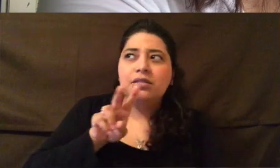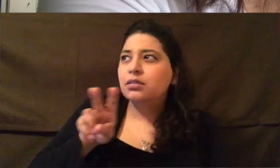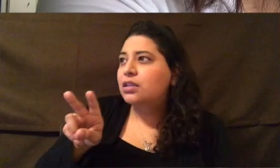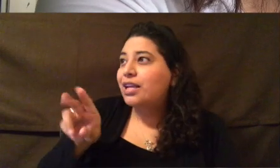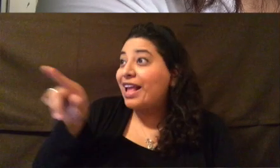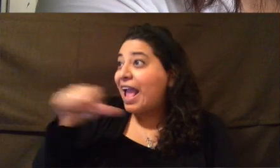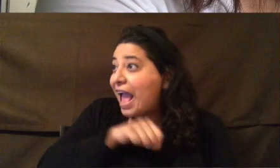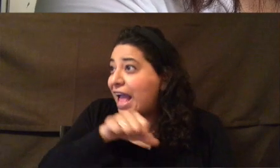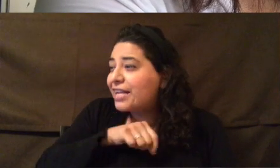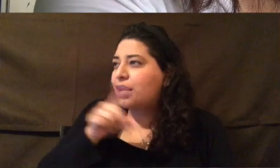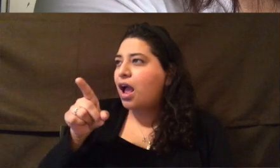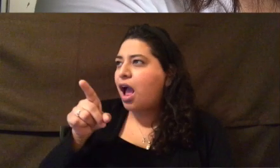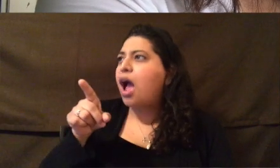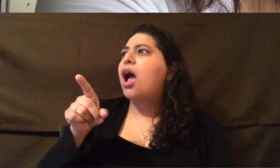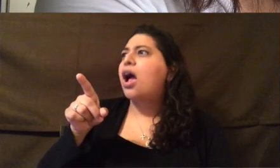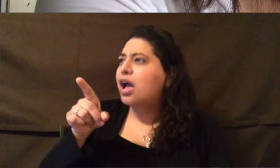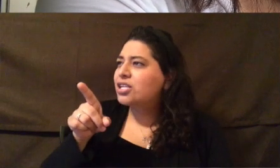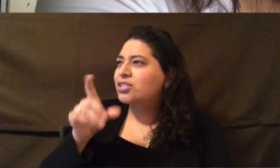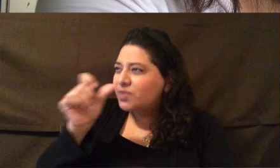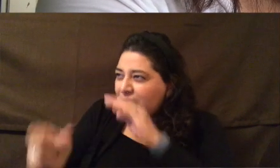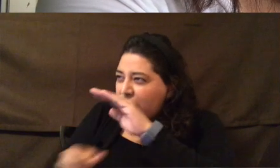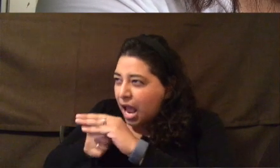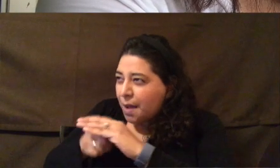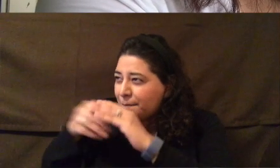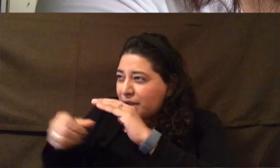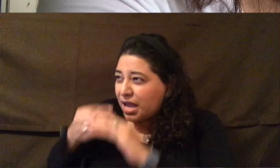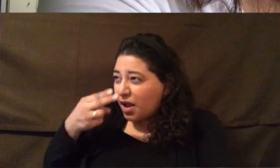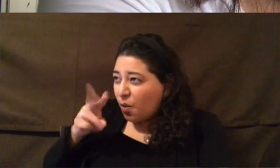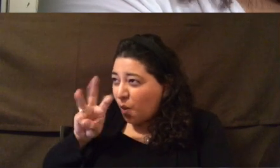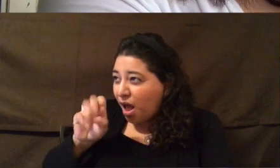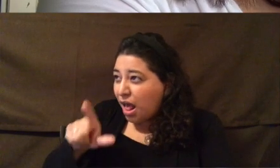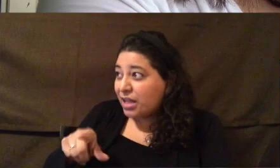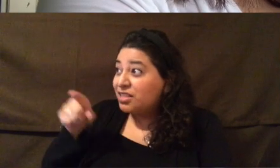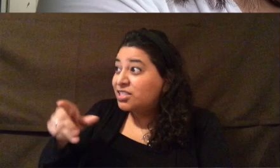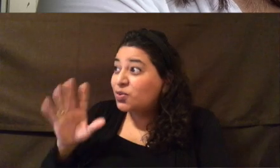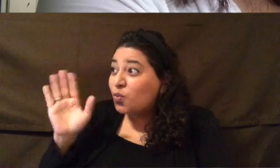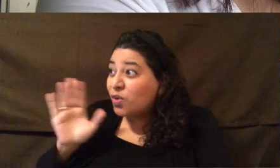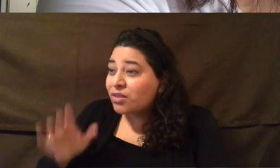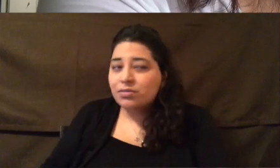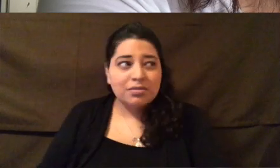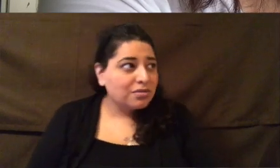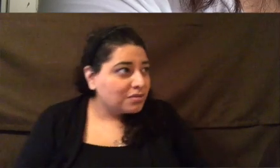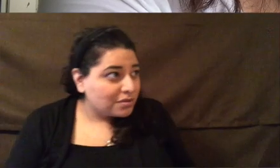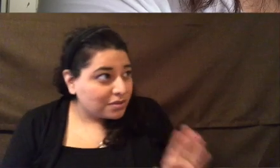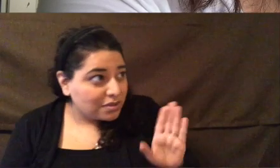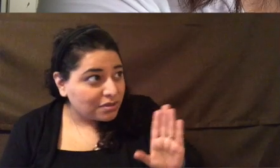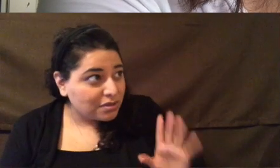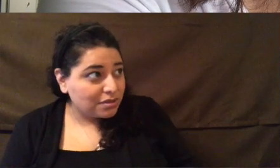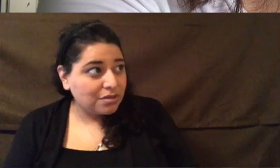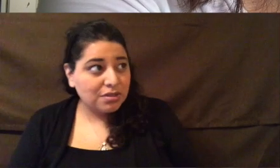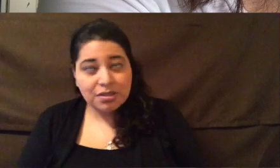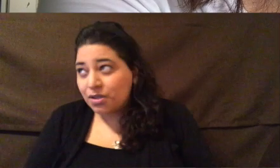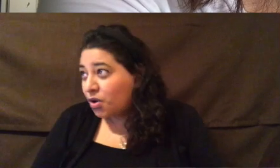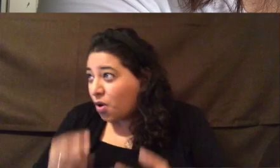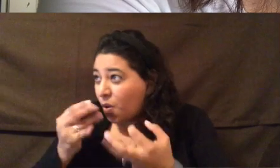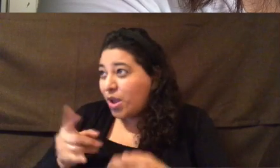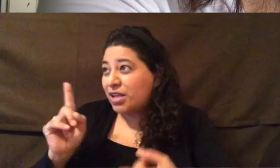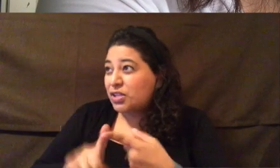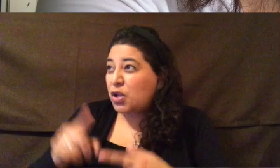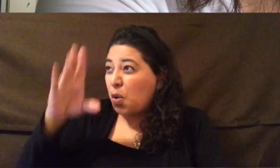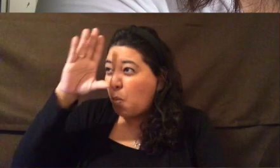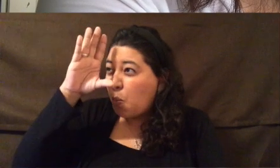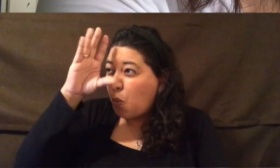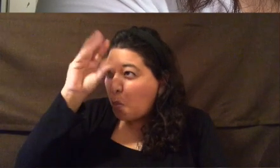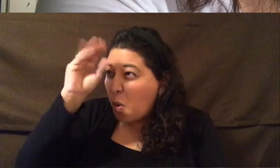Annie. She was hiding behind a well in the center of the courtyard. She waved at him. Jack waved back. He waited till the boys